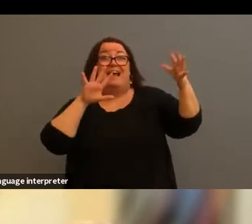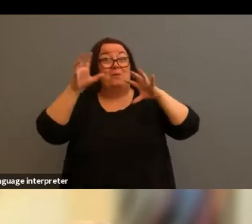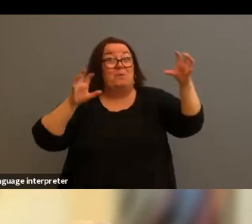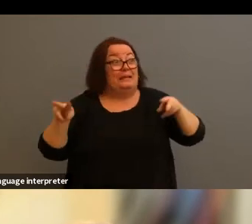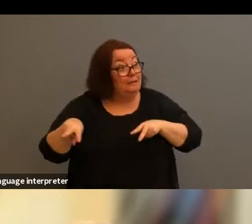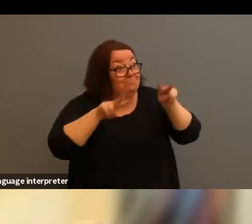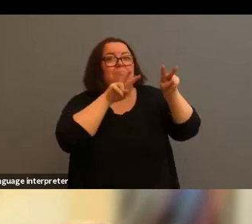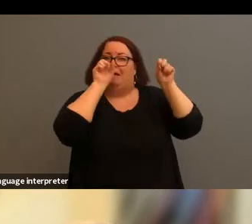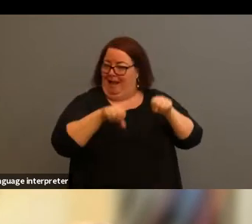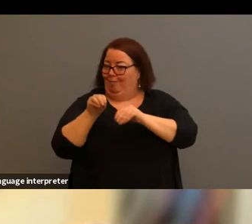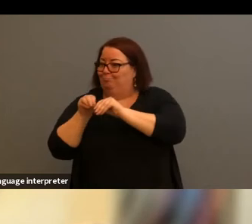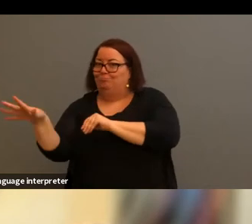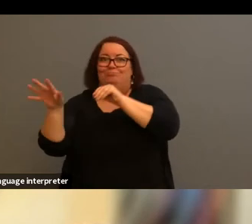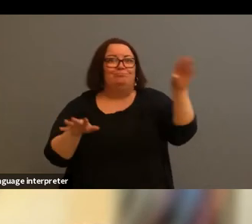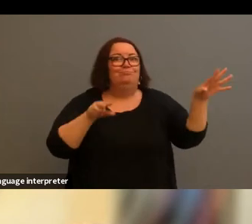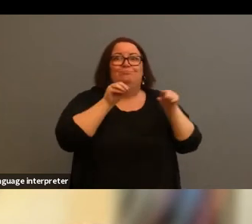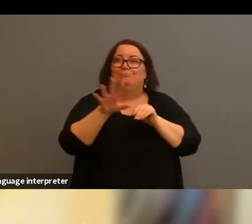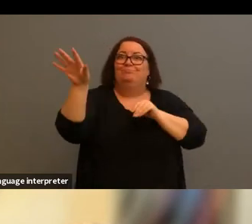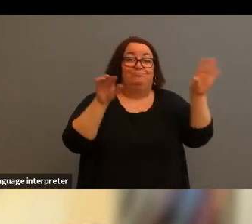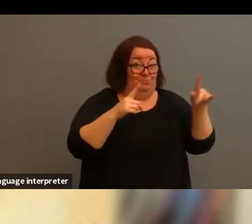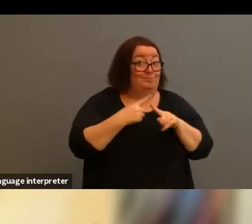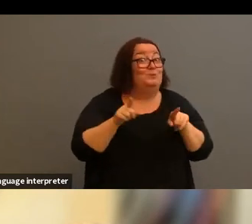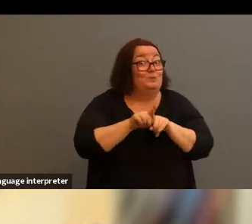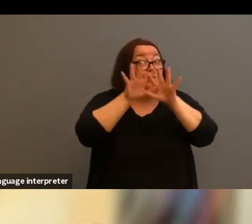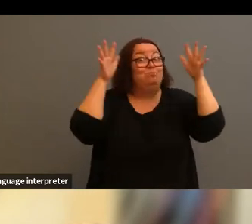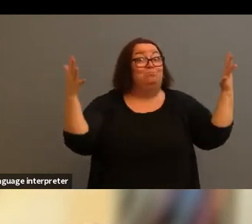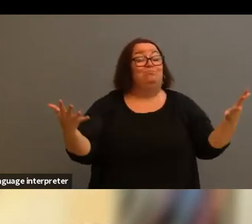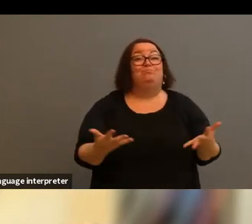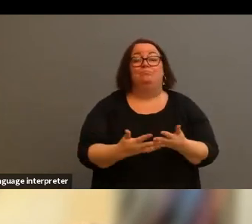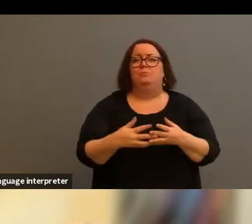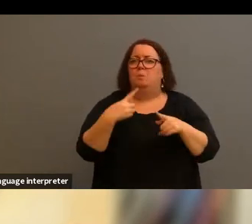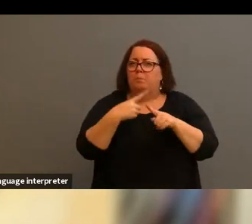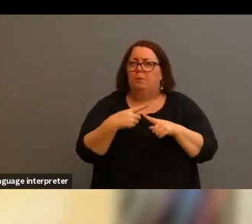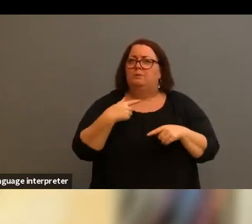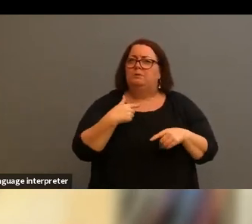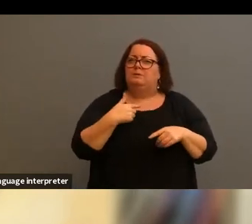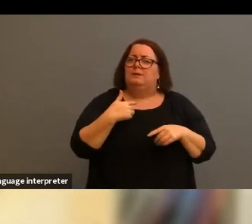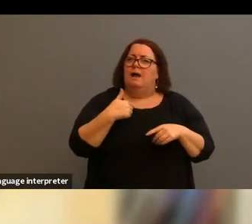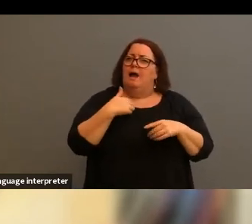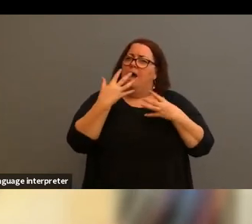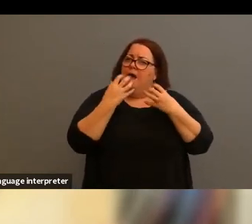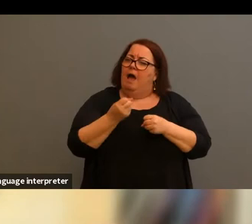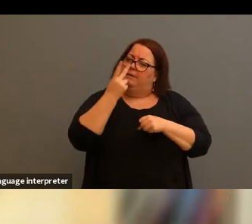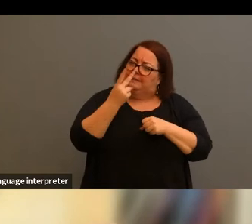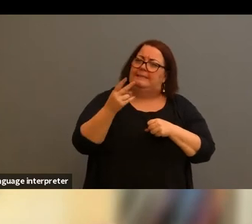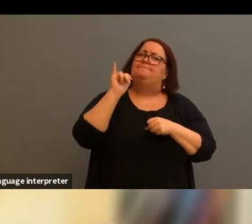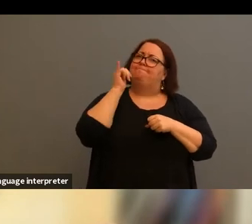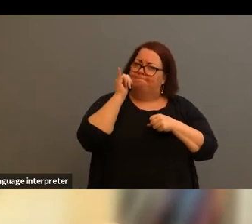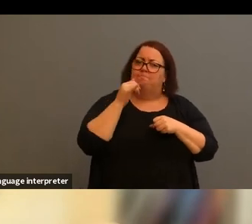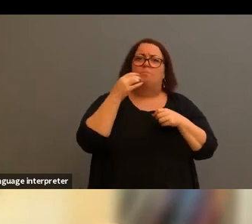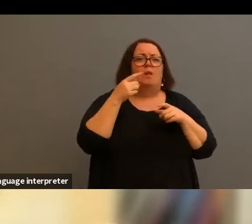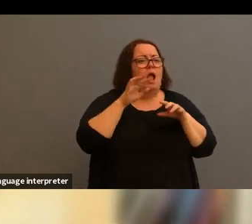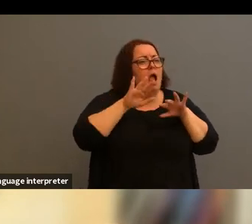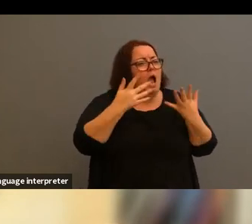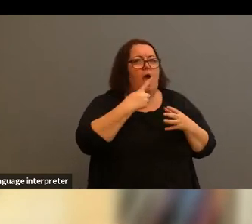I also think you pointed out very clearly the need for to achieve sustainability, the need